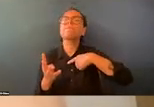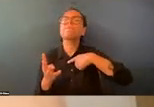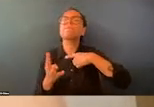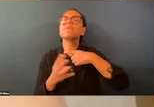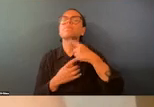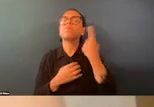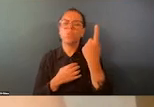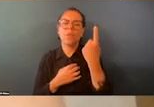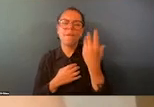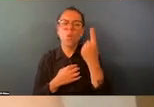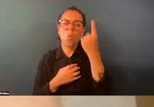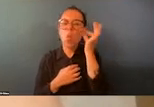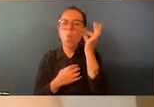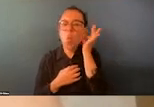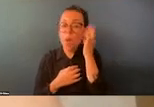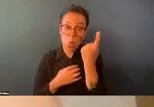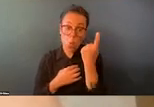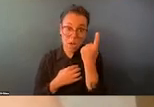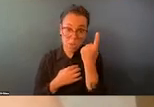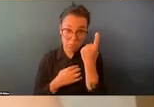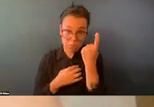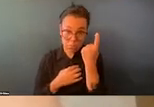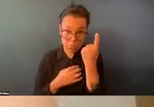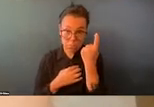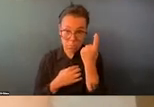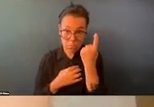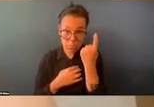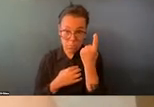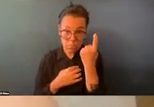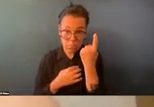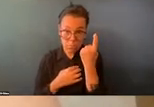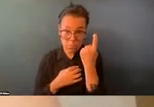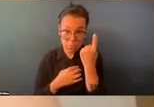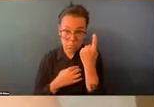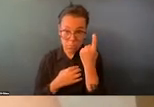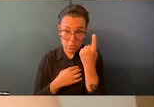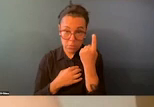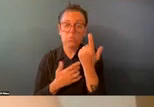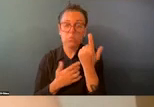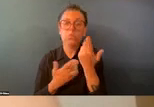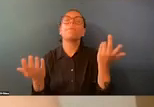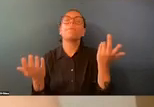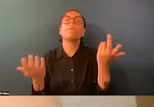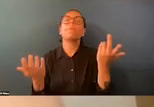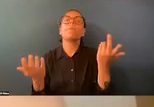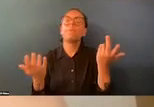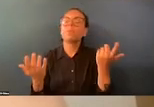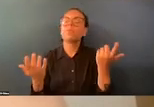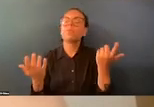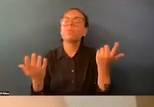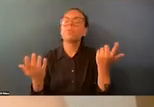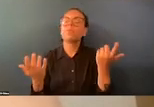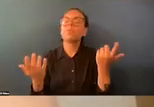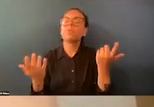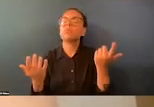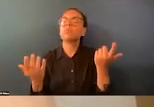is a woman like deputy chairman of Committee for